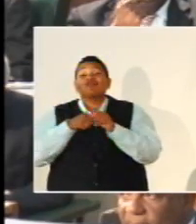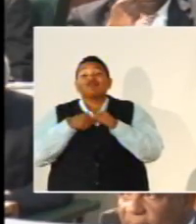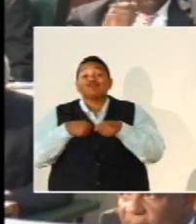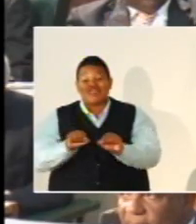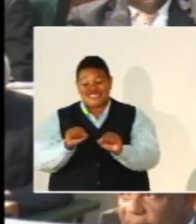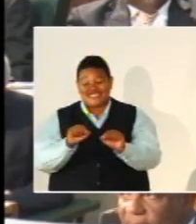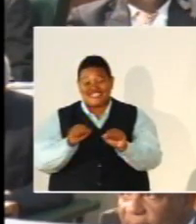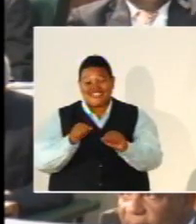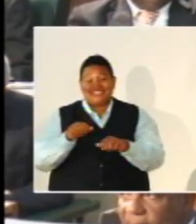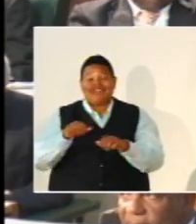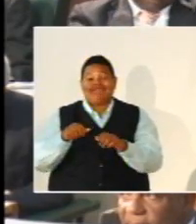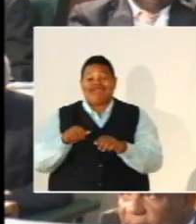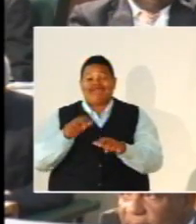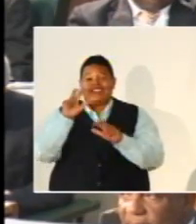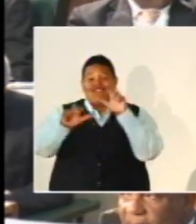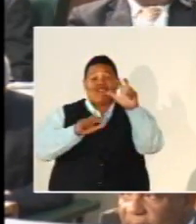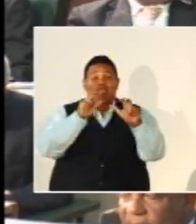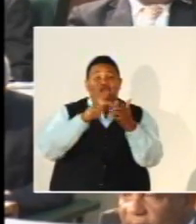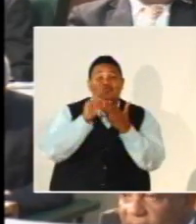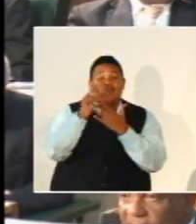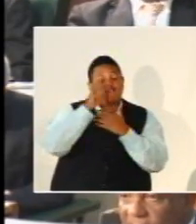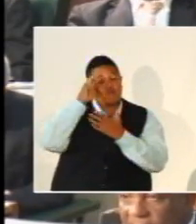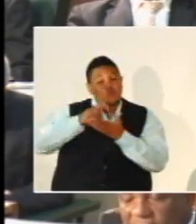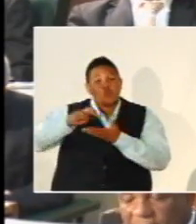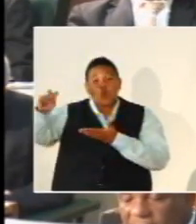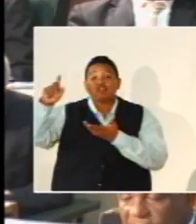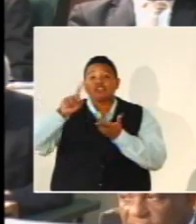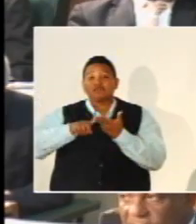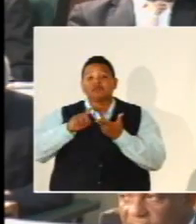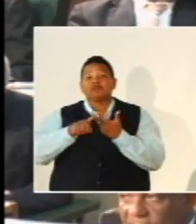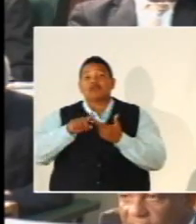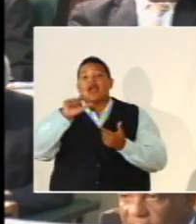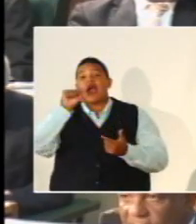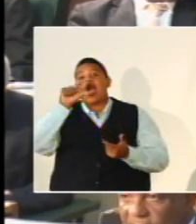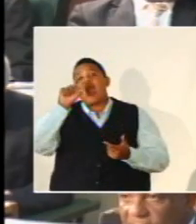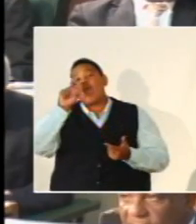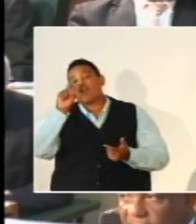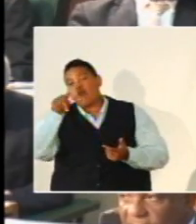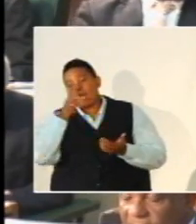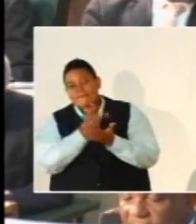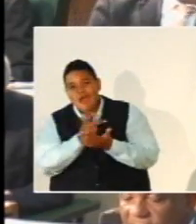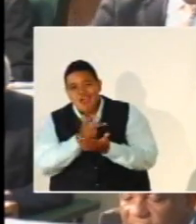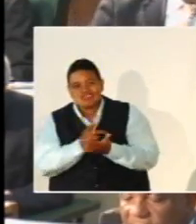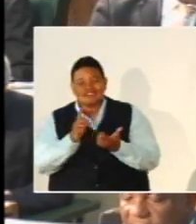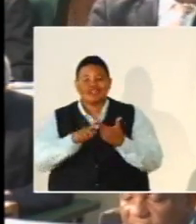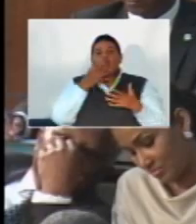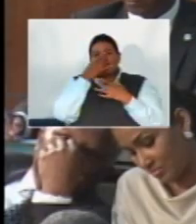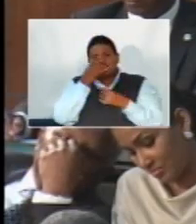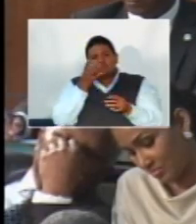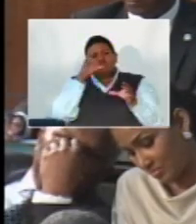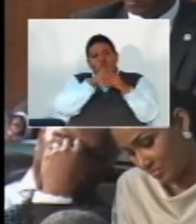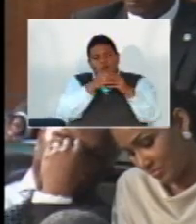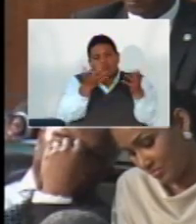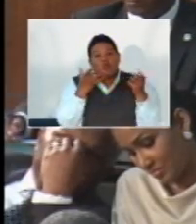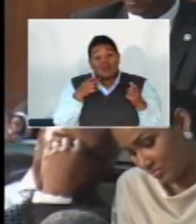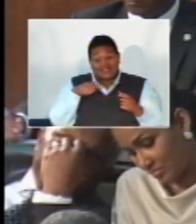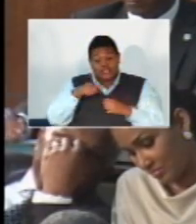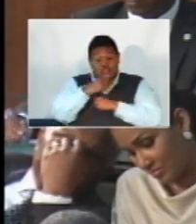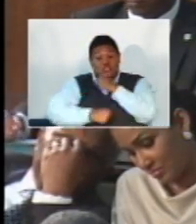projects in tourism, transport, agri-parks, logistics, among others. This